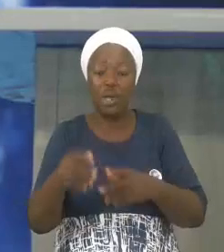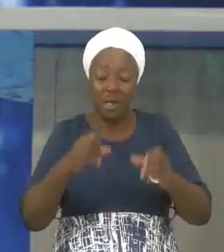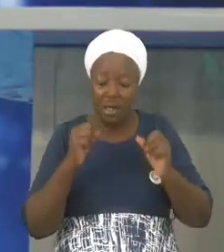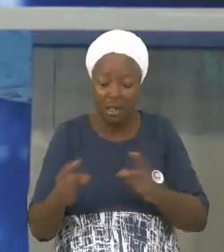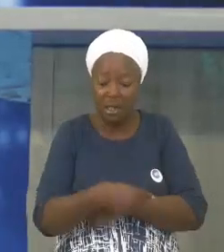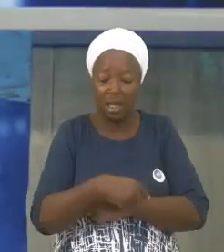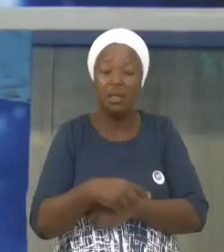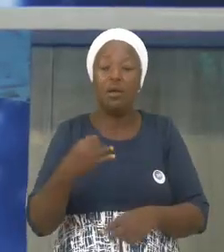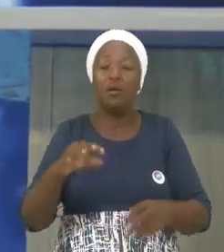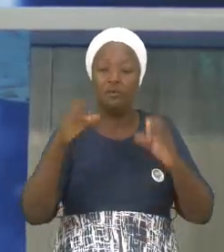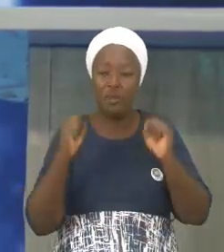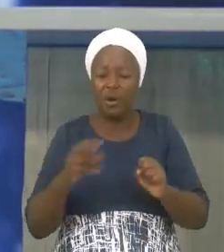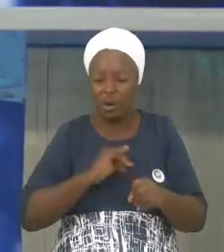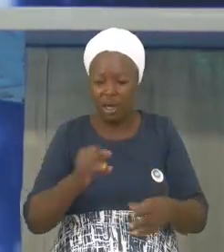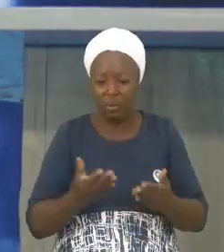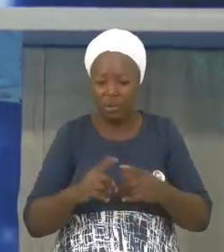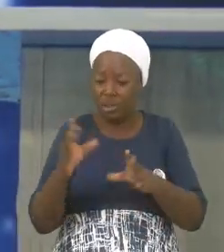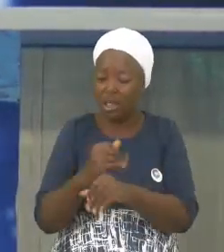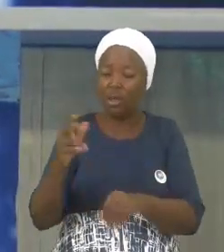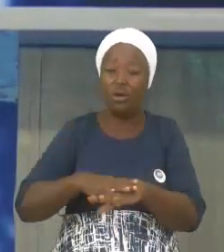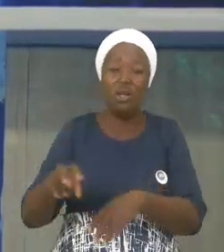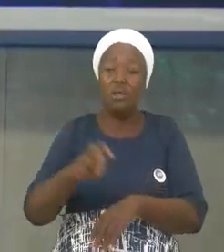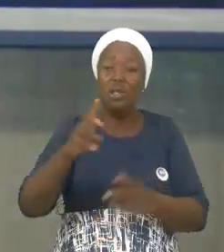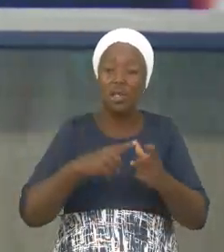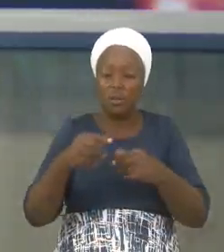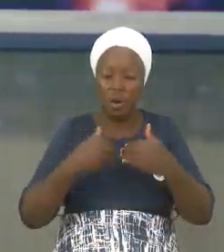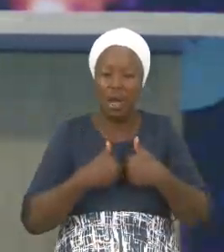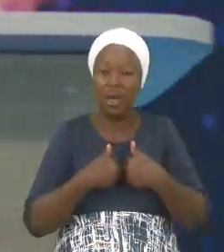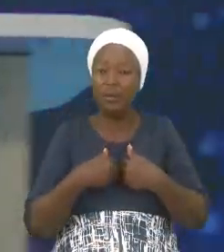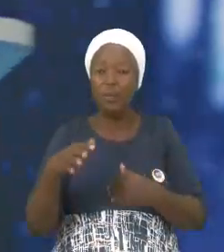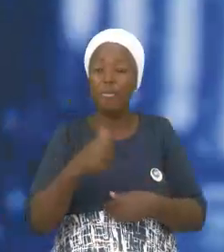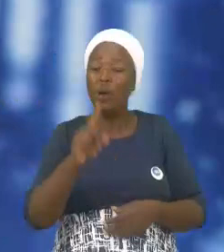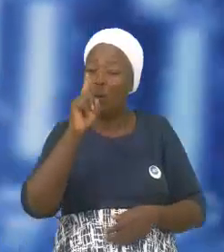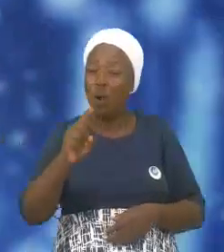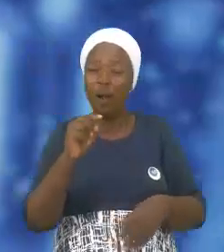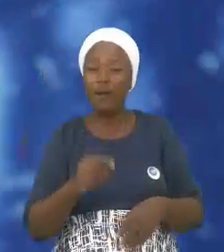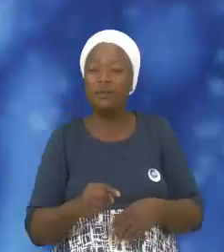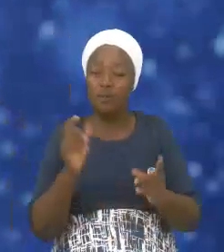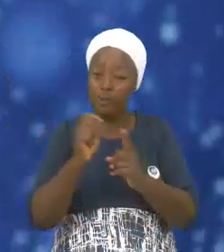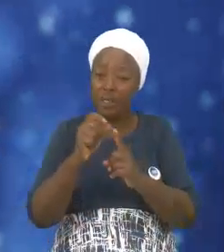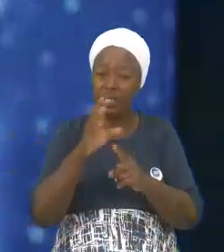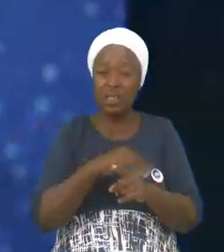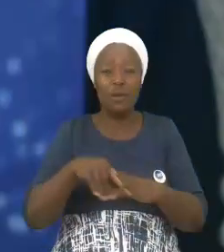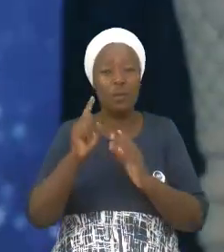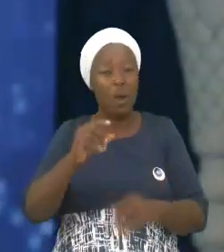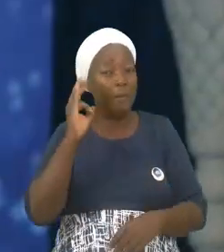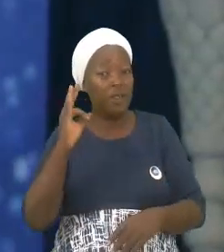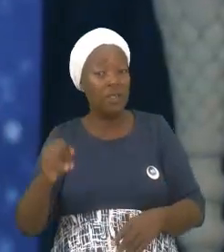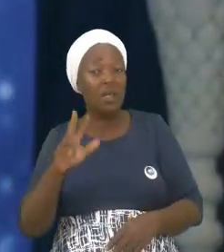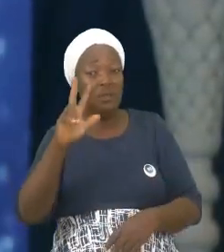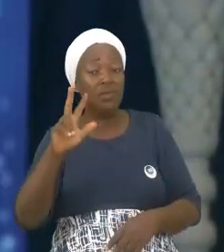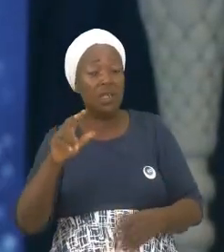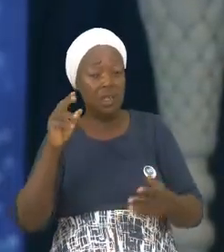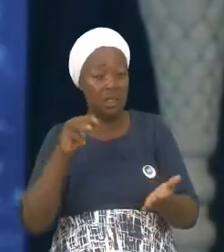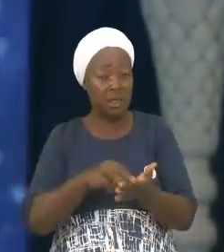want to take you on a journey, and you're going to have in one message, in one preaching, 3,000 souls